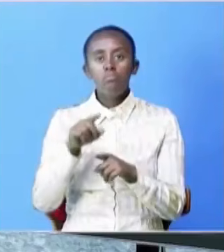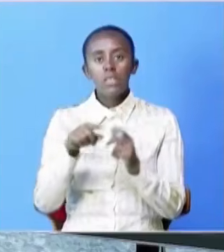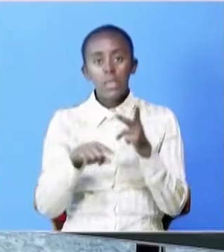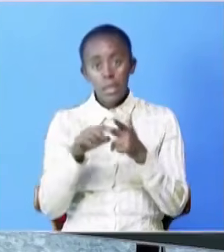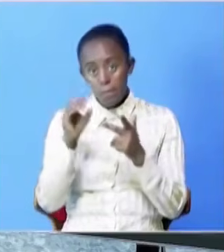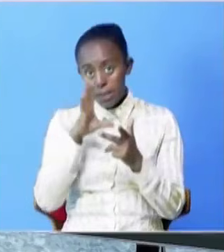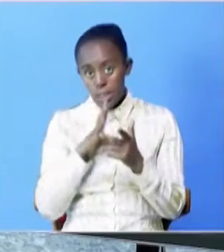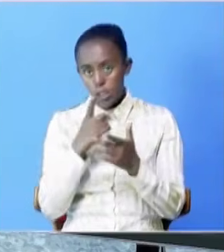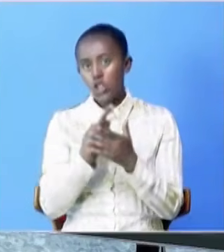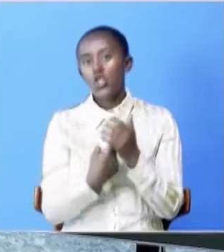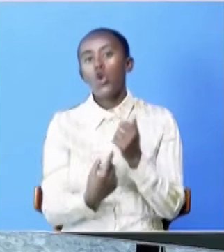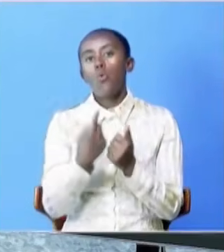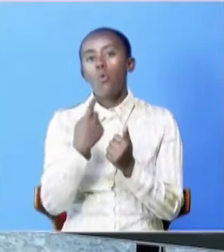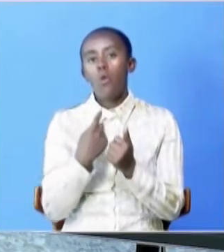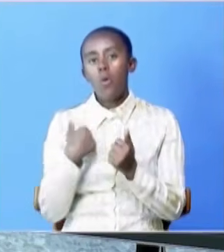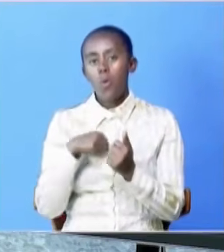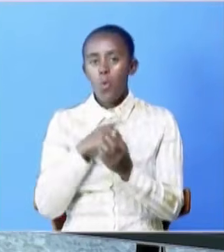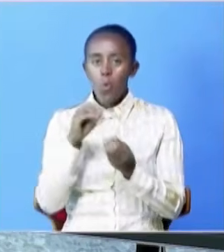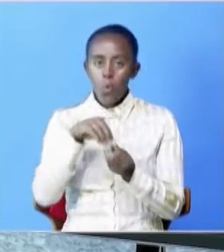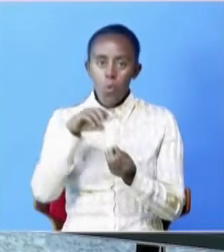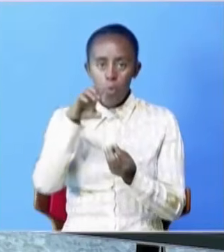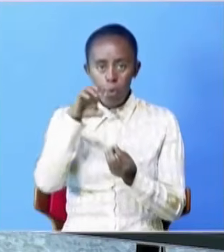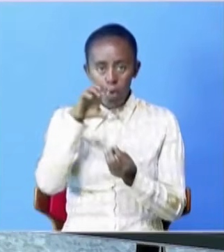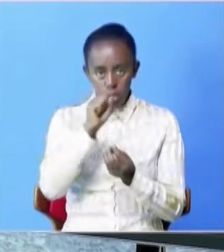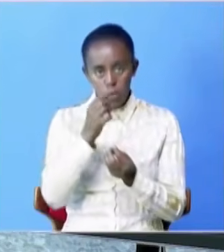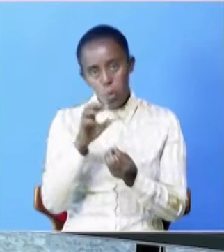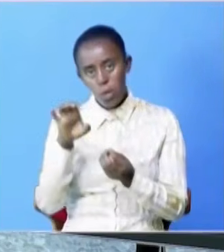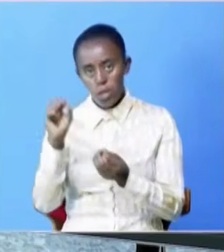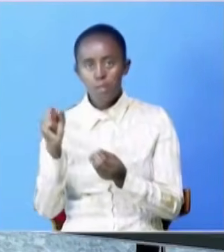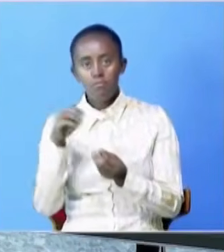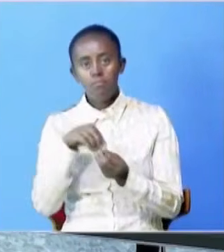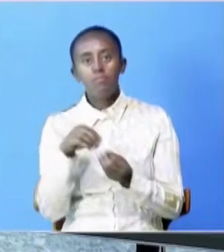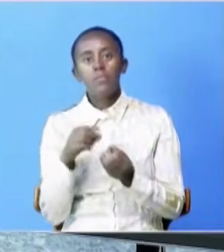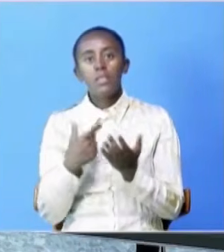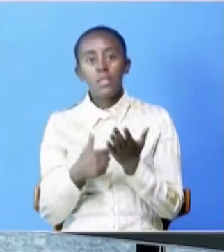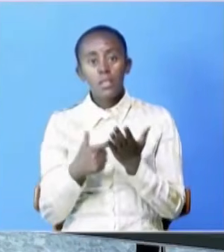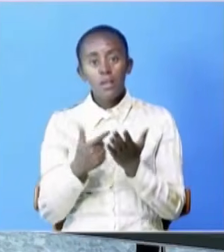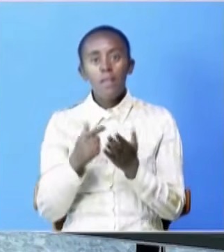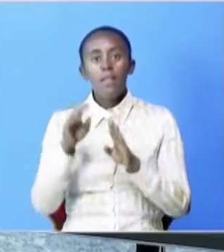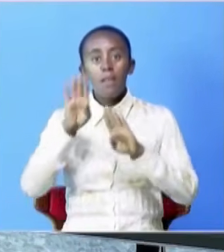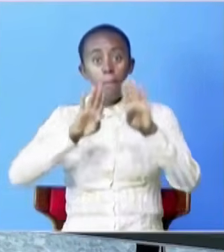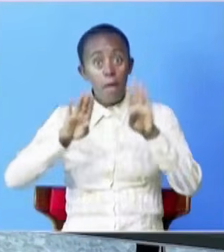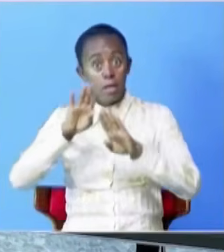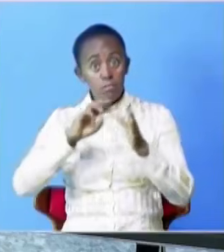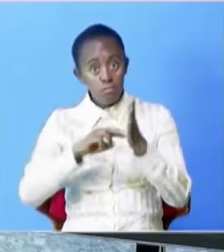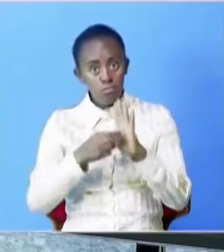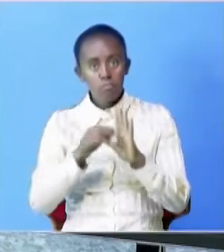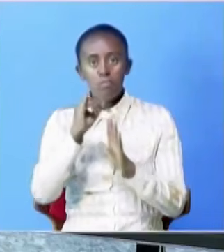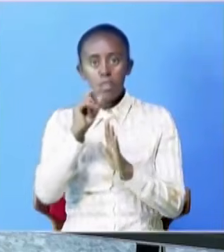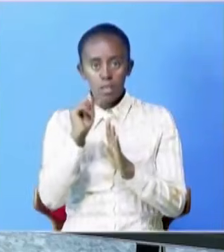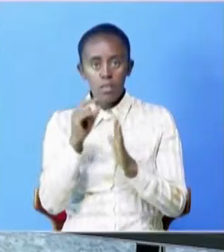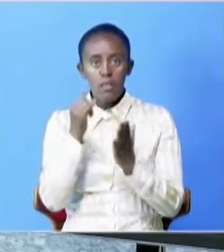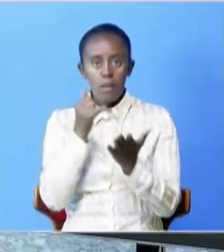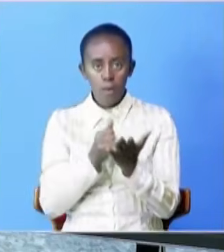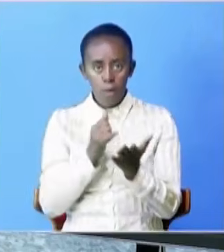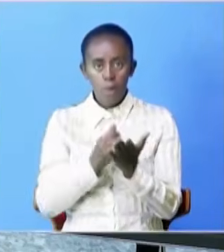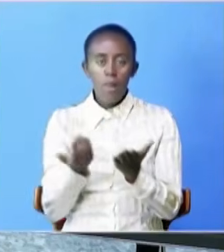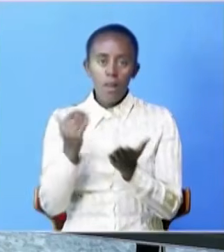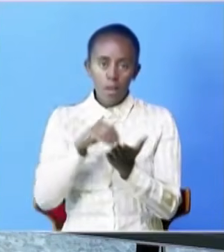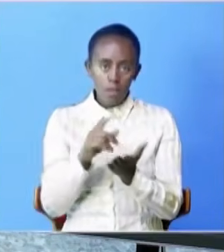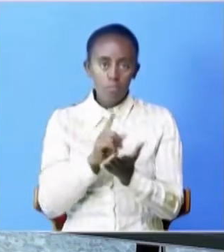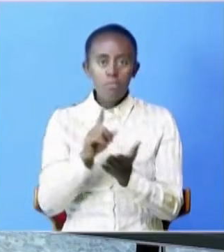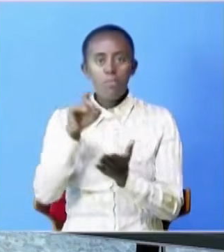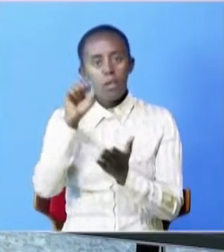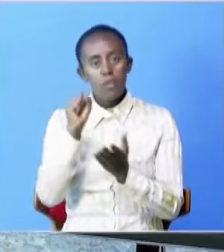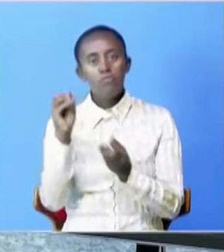third person singulars. We add S or ES. So in this case, the bus is it. So we have again added